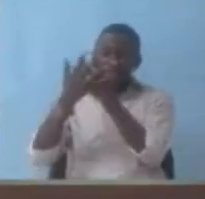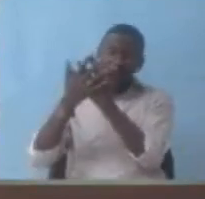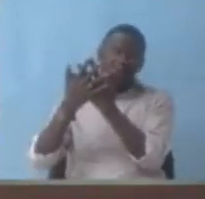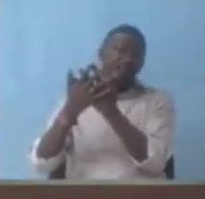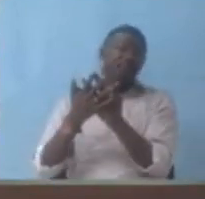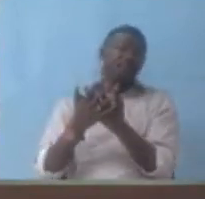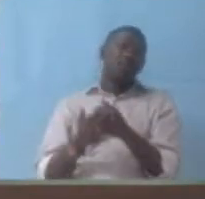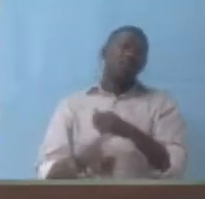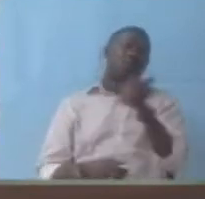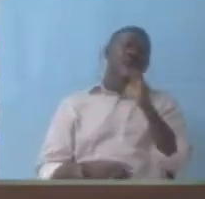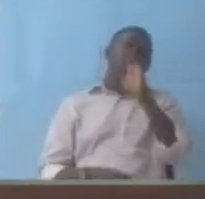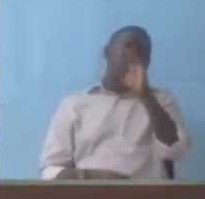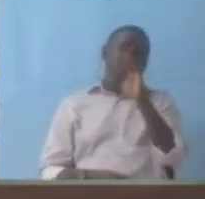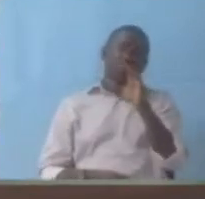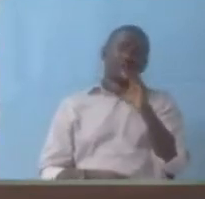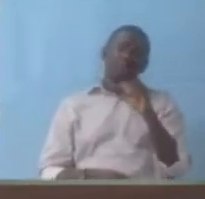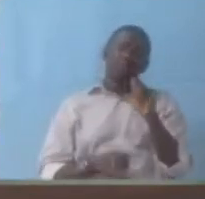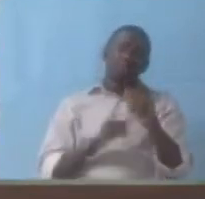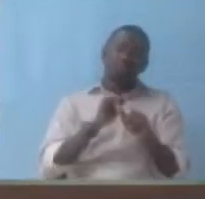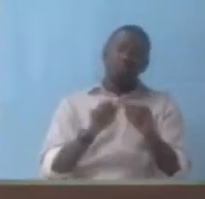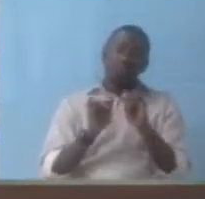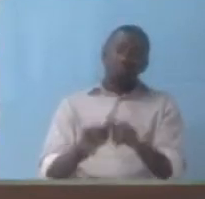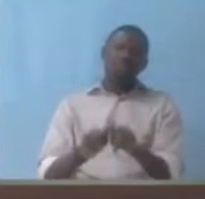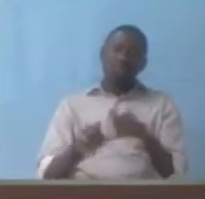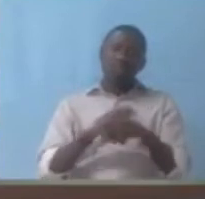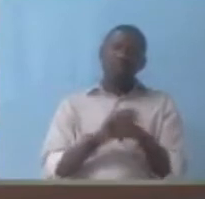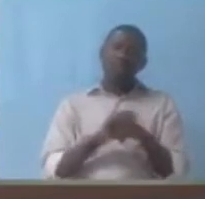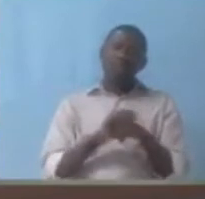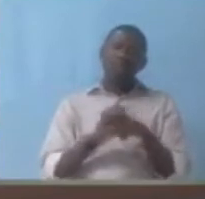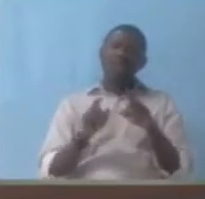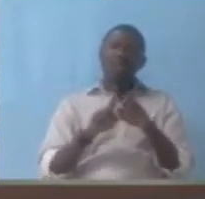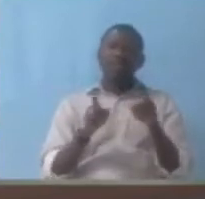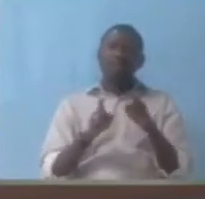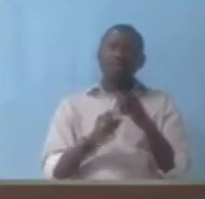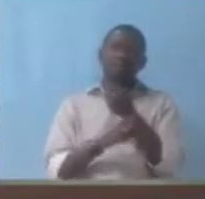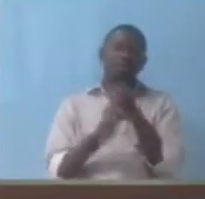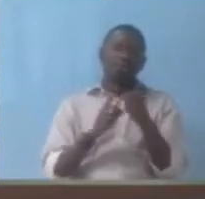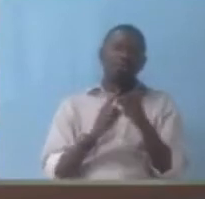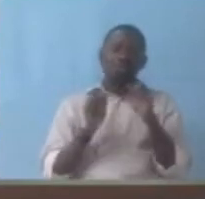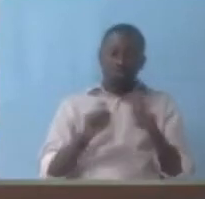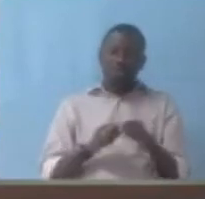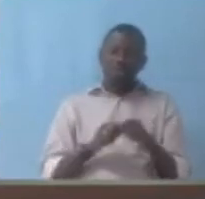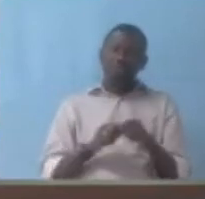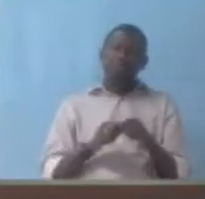countries put in a coherent framework so that the military could interface with the public.